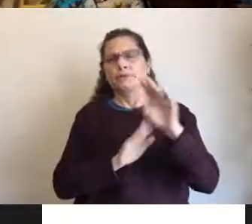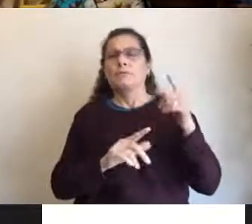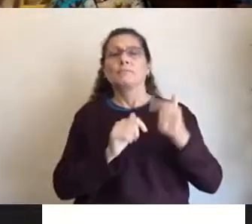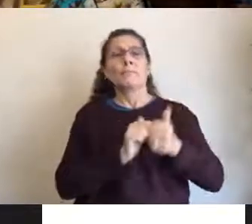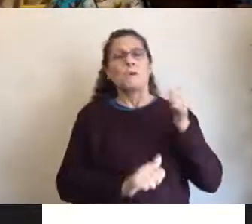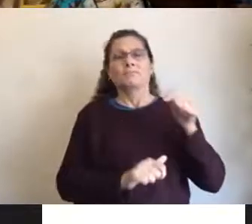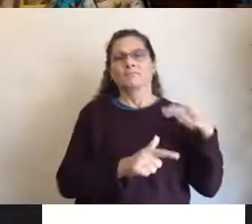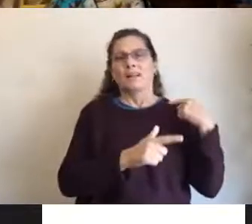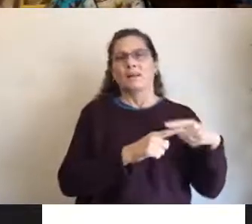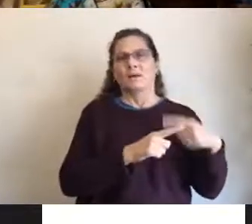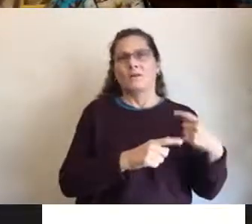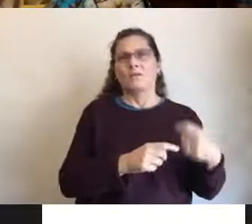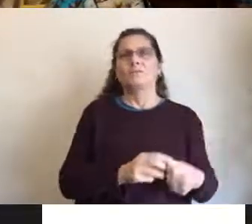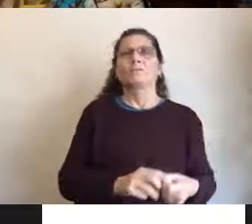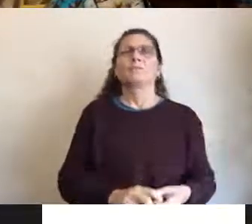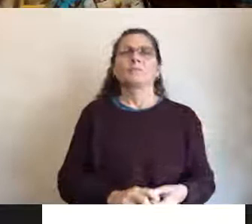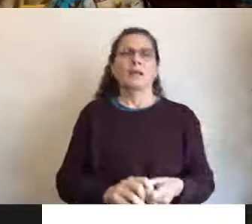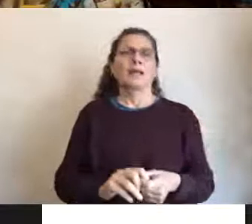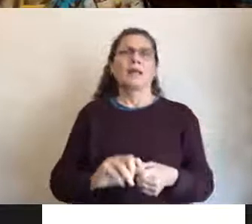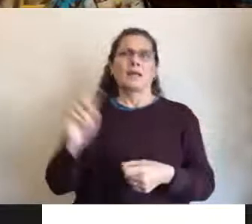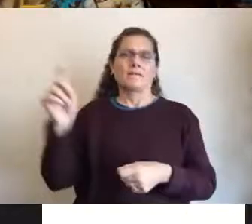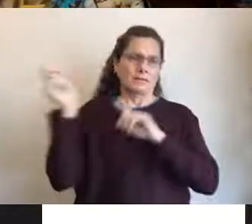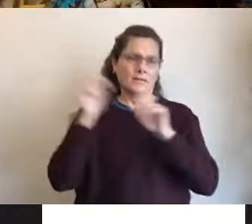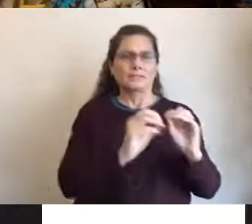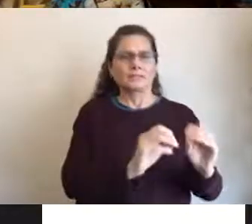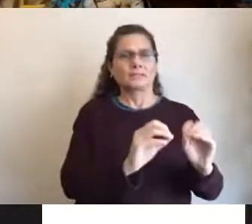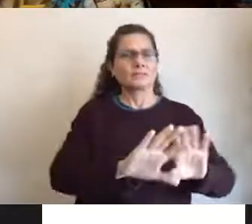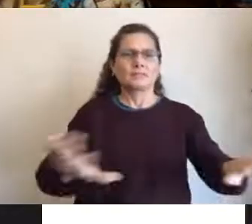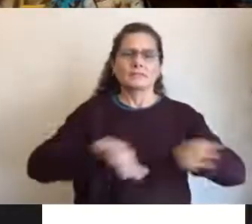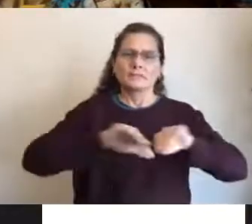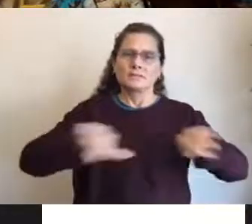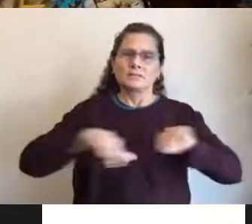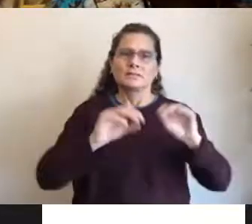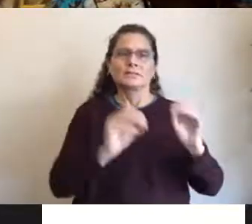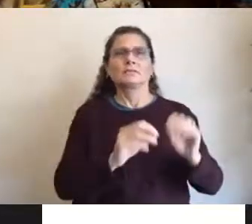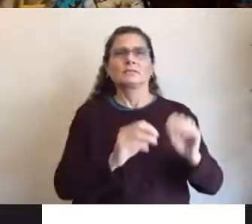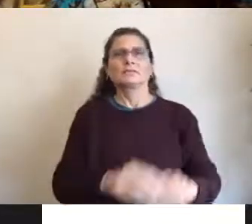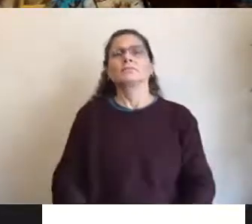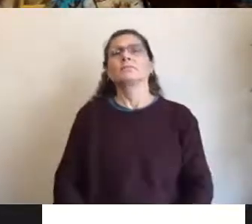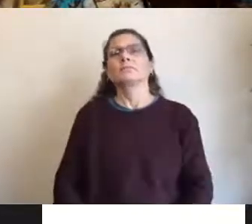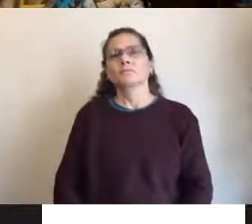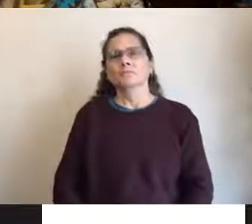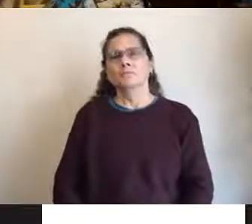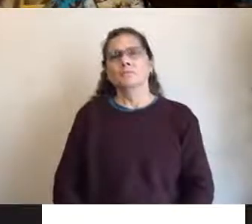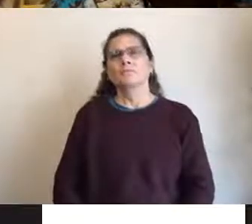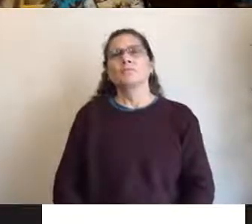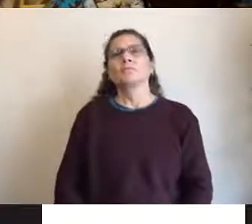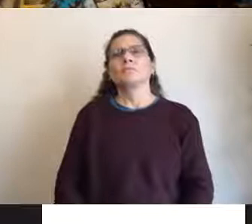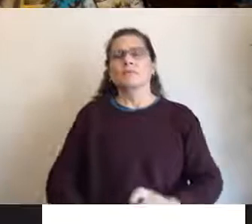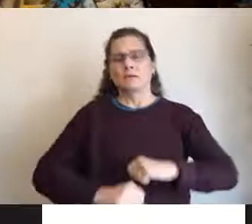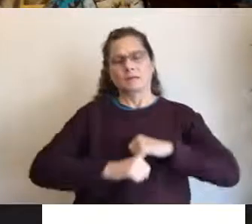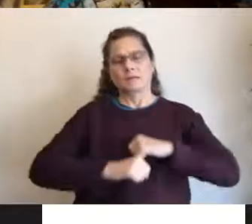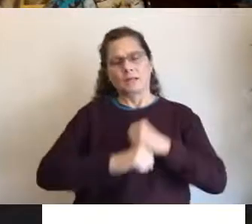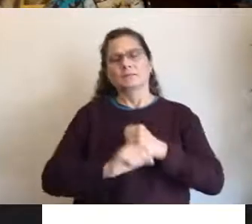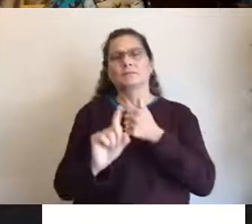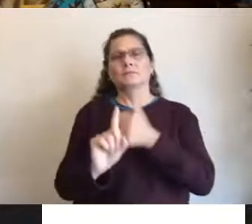more essential workers in these parts of the city. But we are very, very concerned about these numbers. And we know